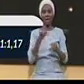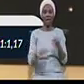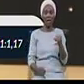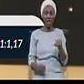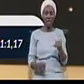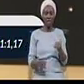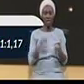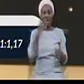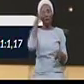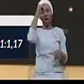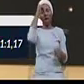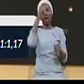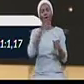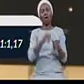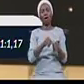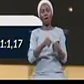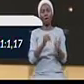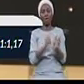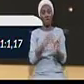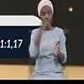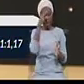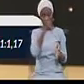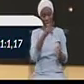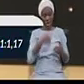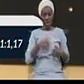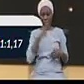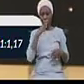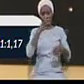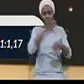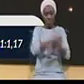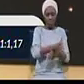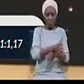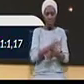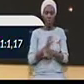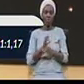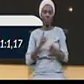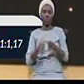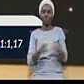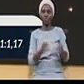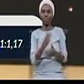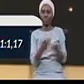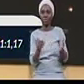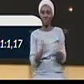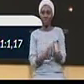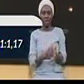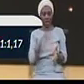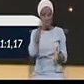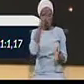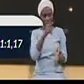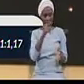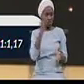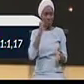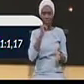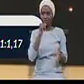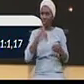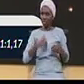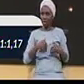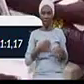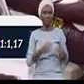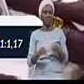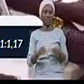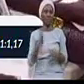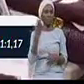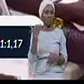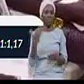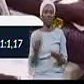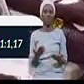into something he shouldn't have done. But the revelation must come. Somebody must get to that